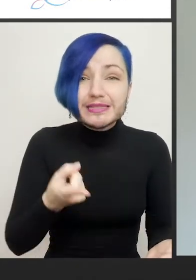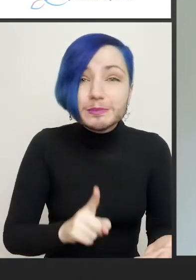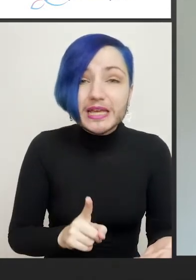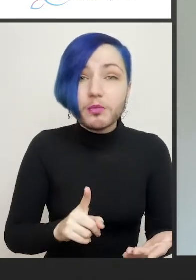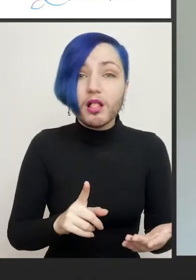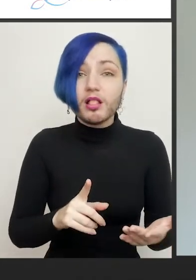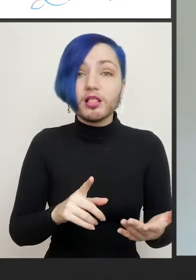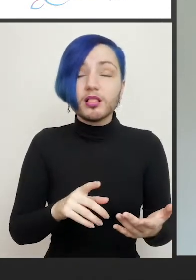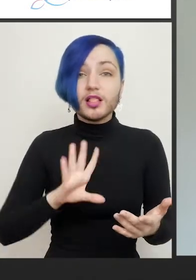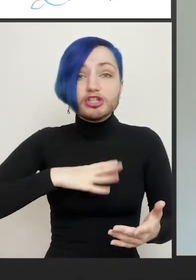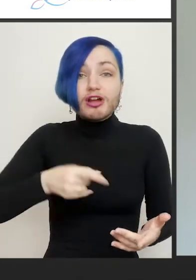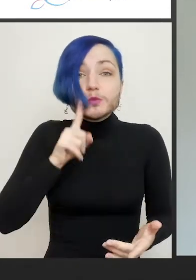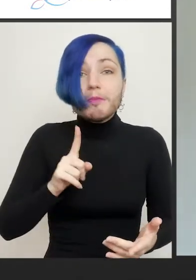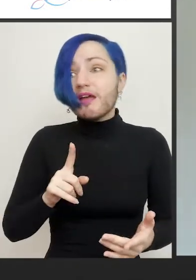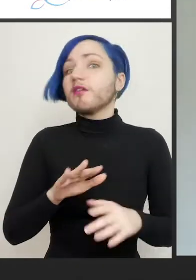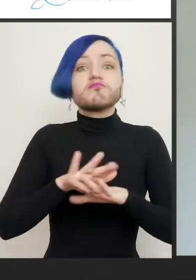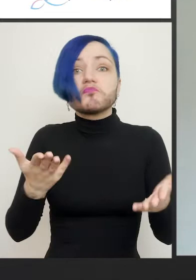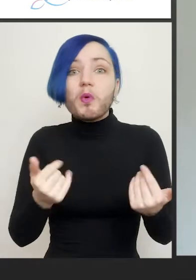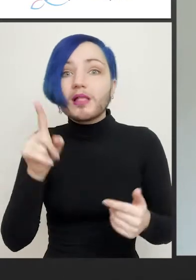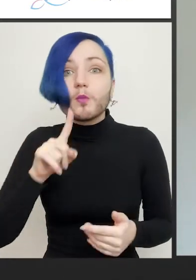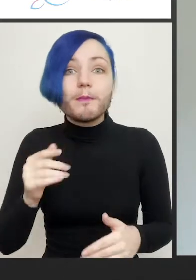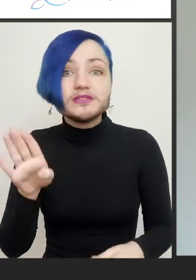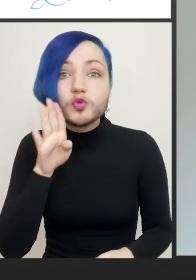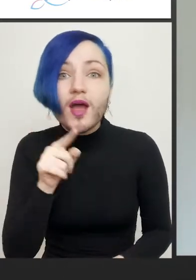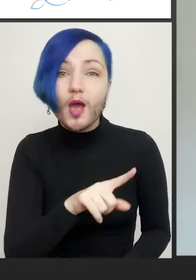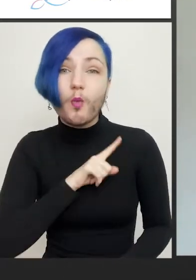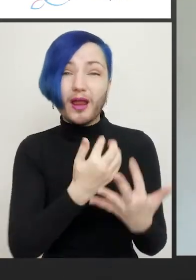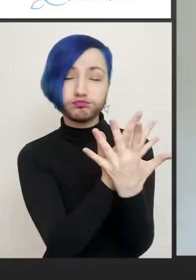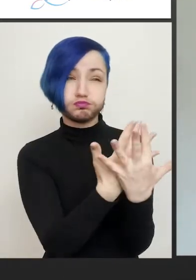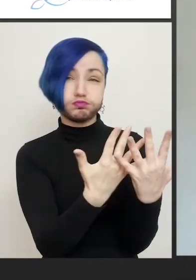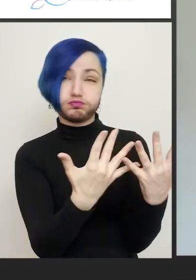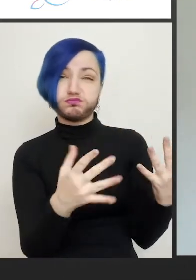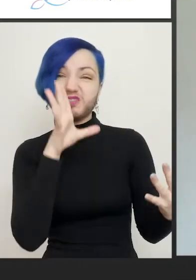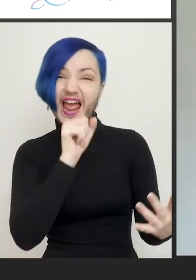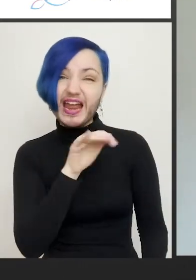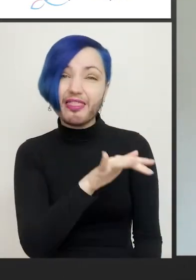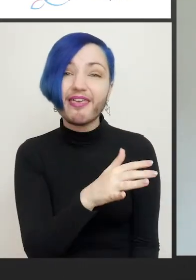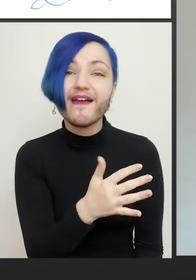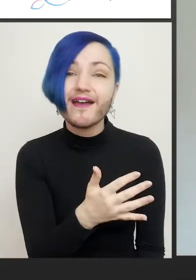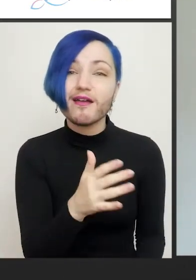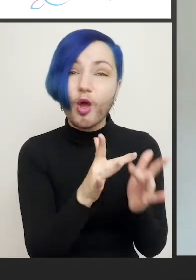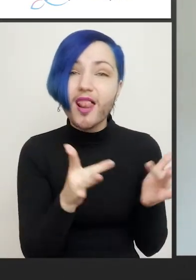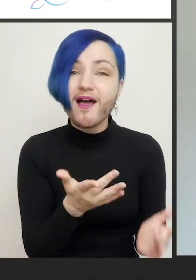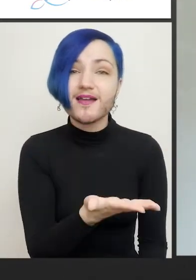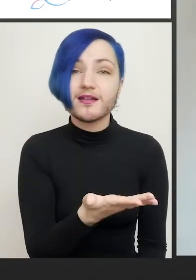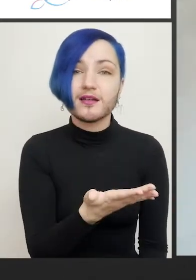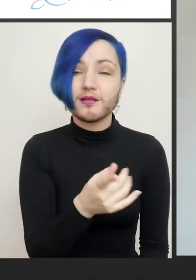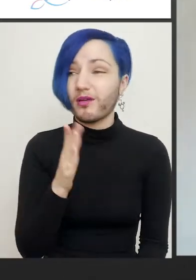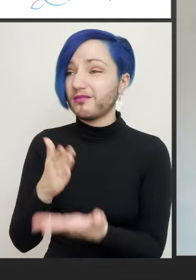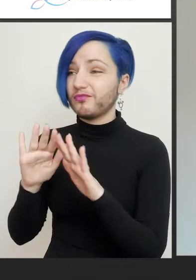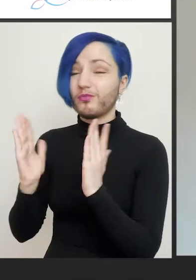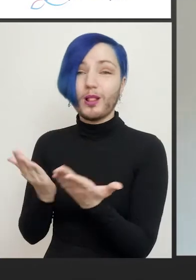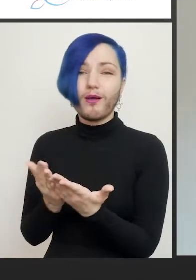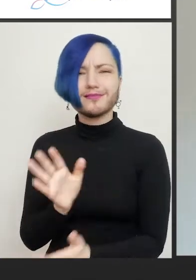women's toilets, because you see a disproportionate volume of hate online. But the reality is